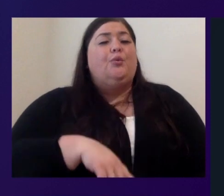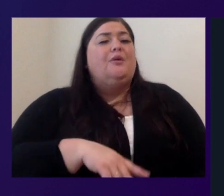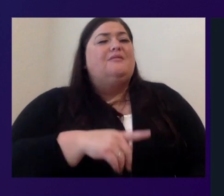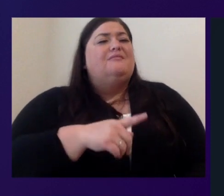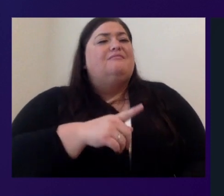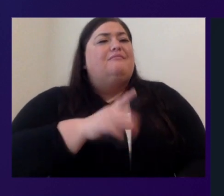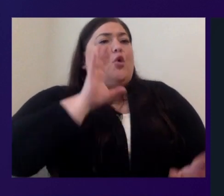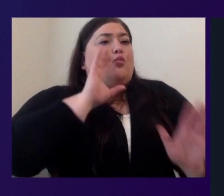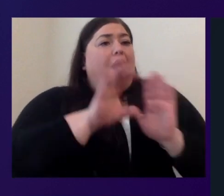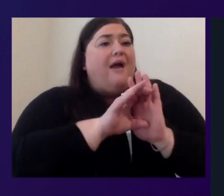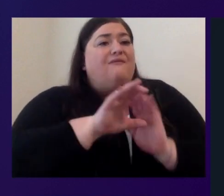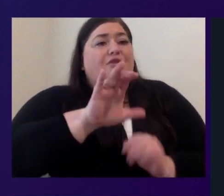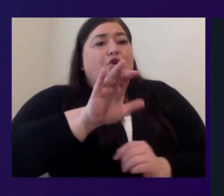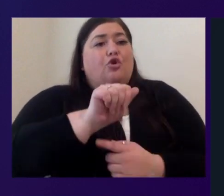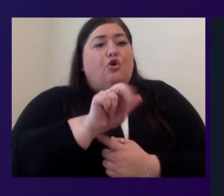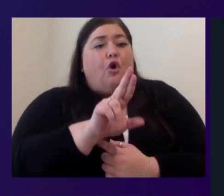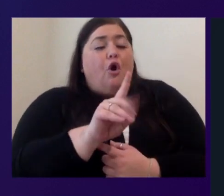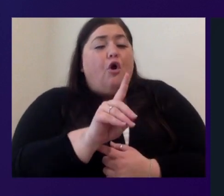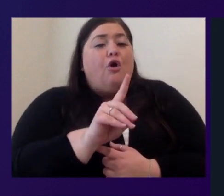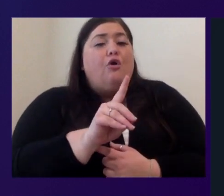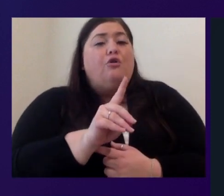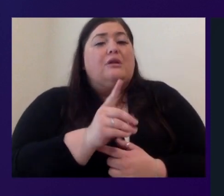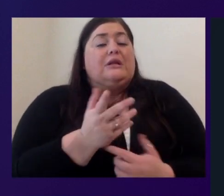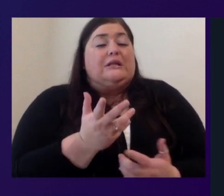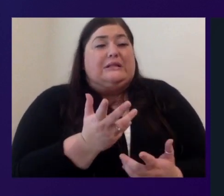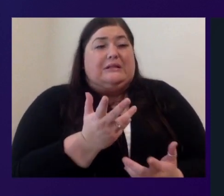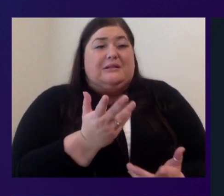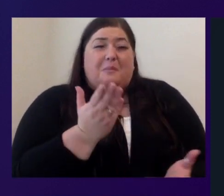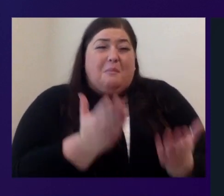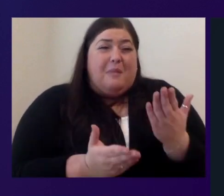maybe some is probably less